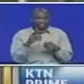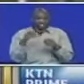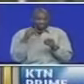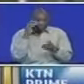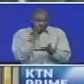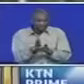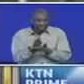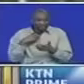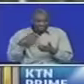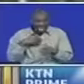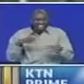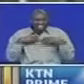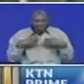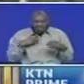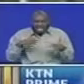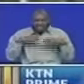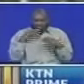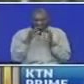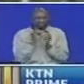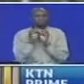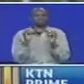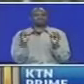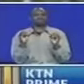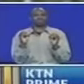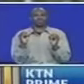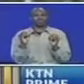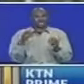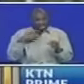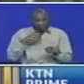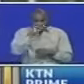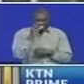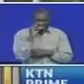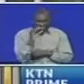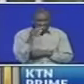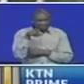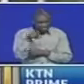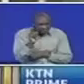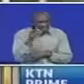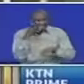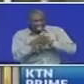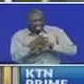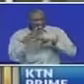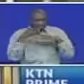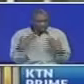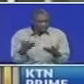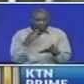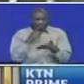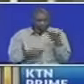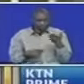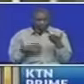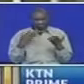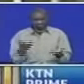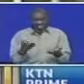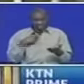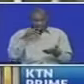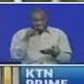denied admitting to any charges leveled against her. Did the Judicial Service Commission lie? Now, this comes against the backdrop of a